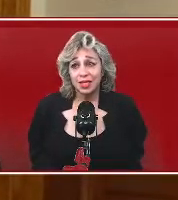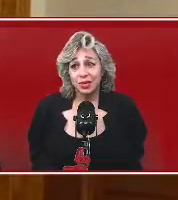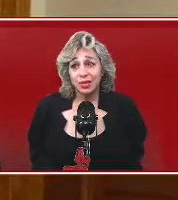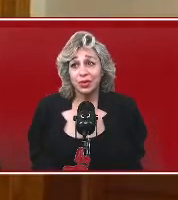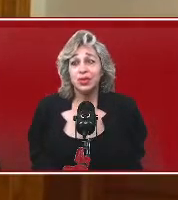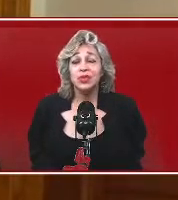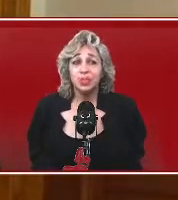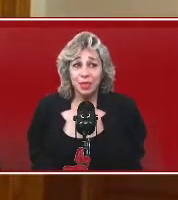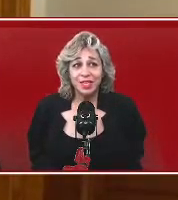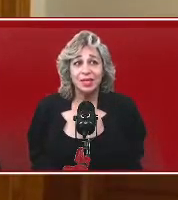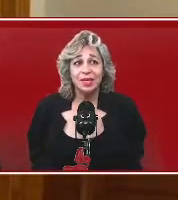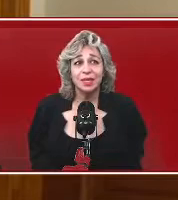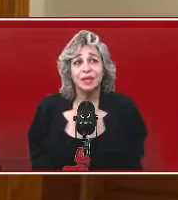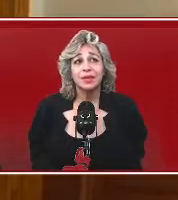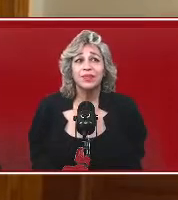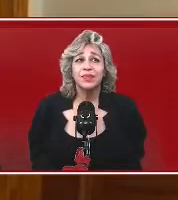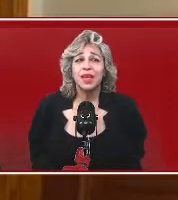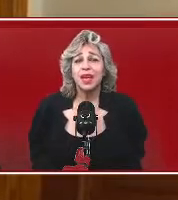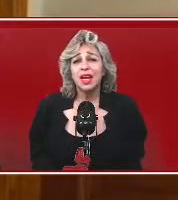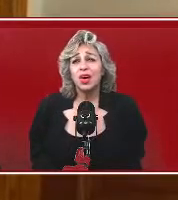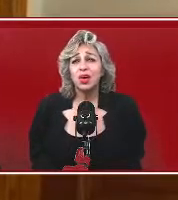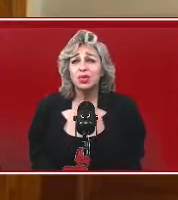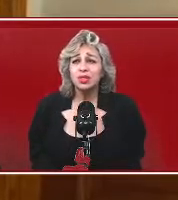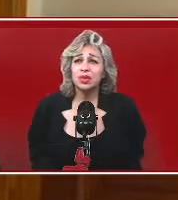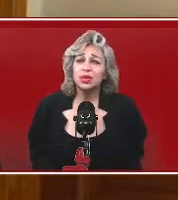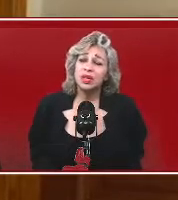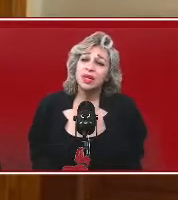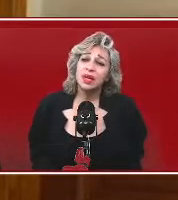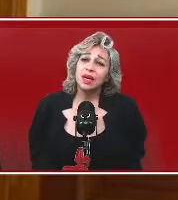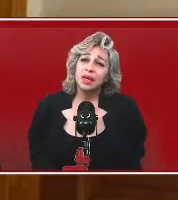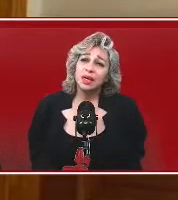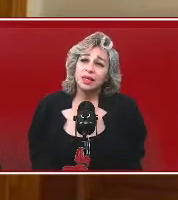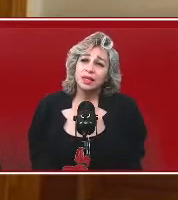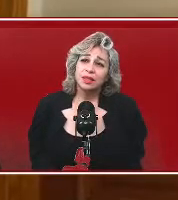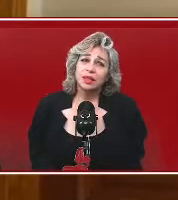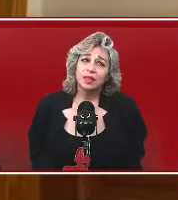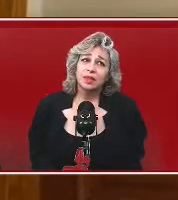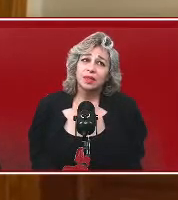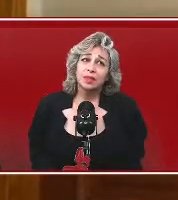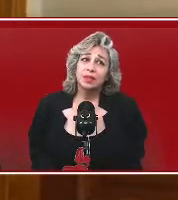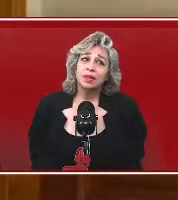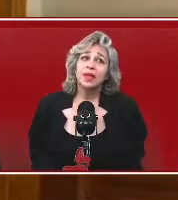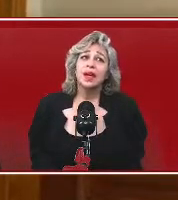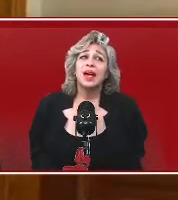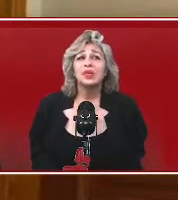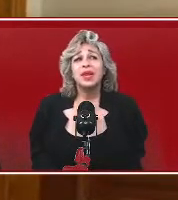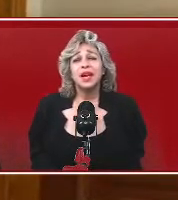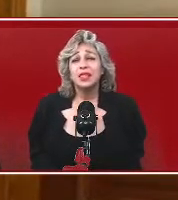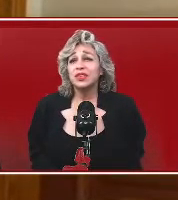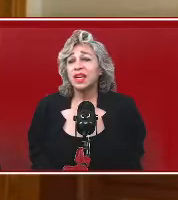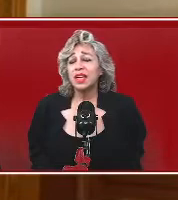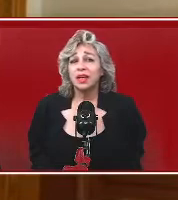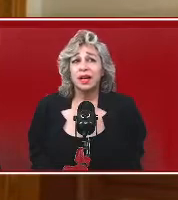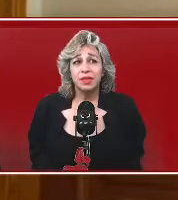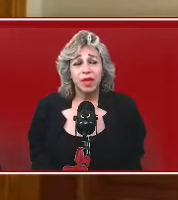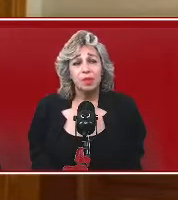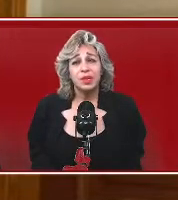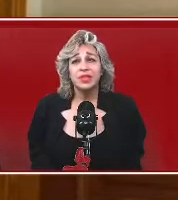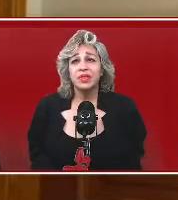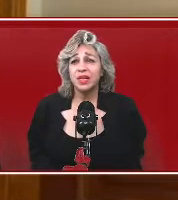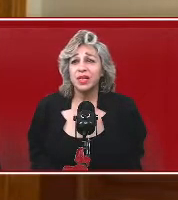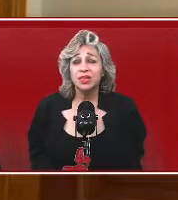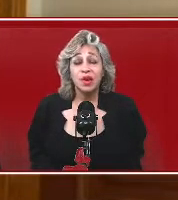listen especialistas. to the specialists. También aprovecho also, para comentarle a la gente, I would like to take